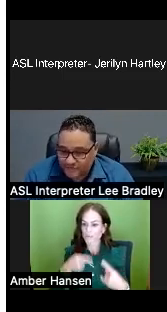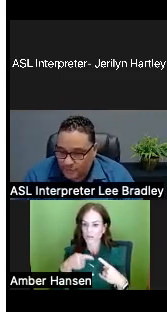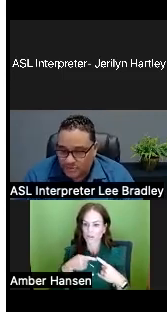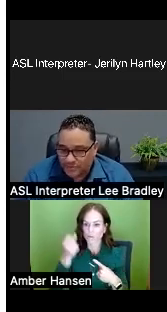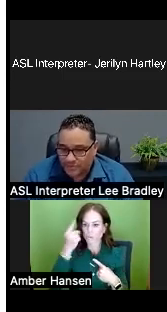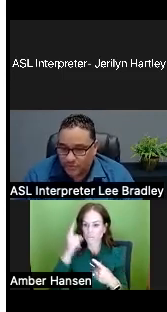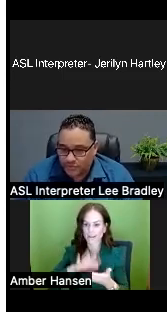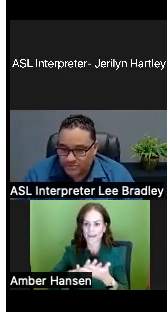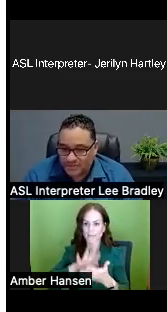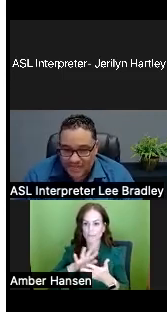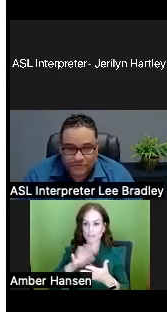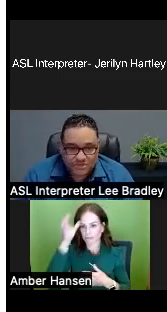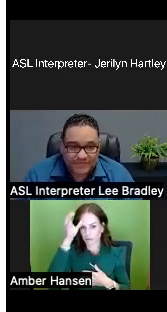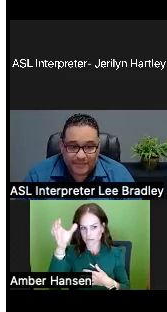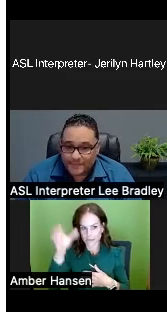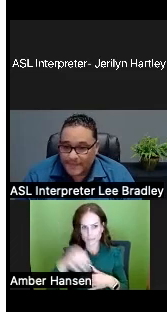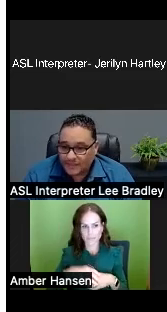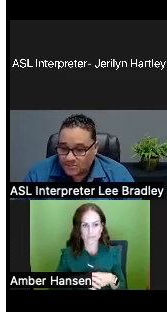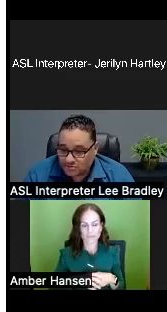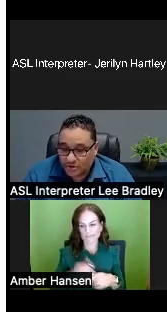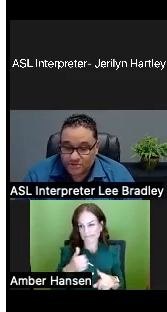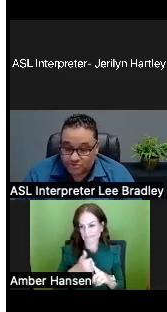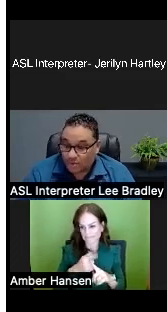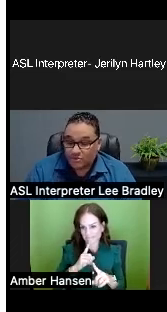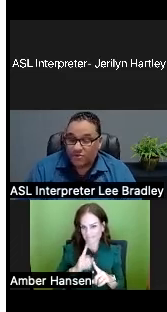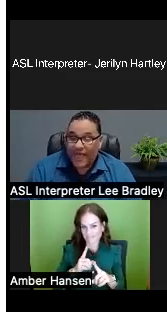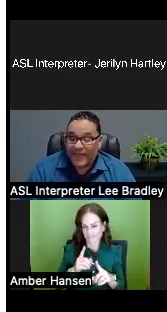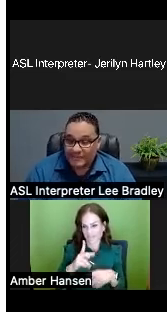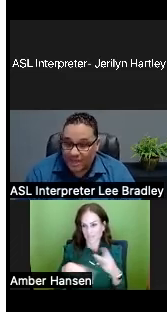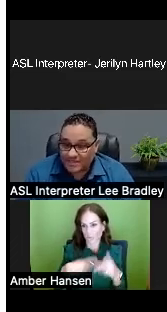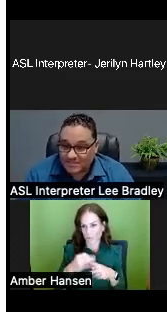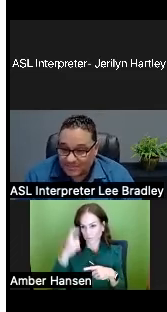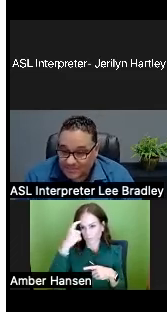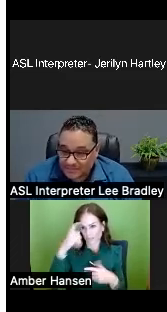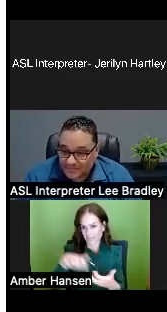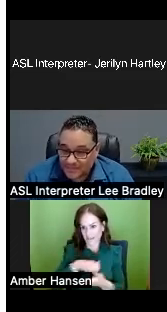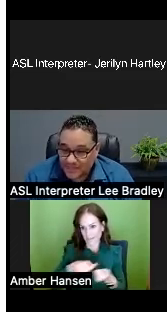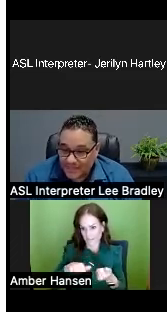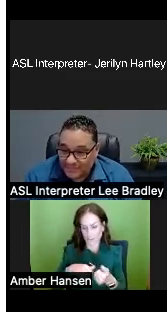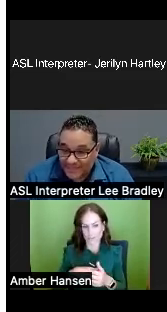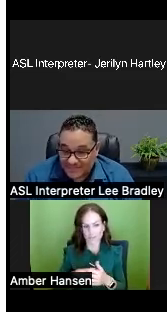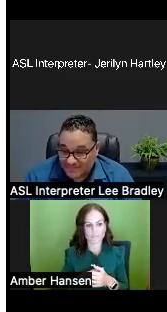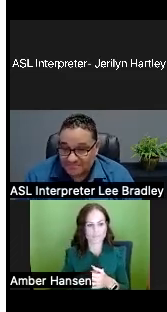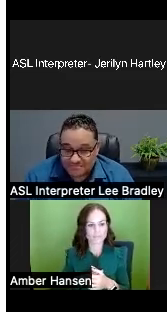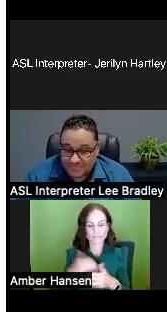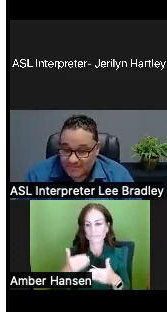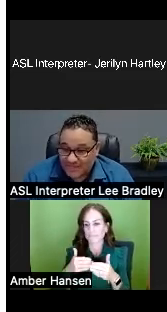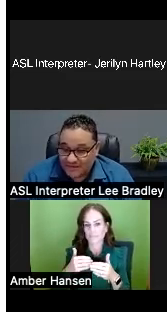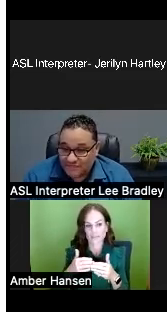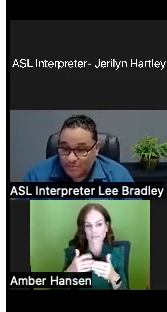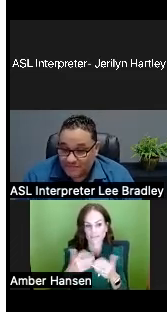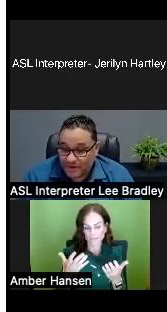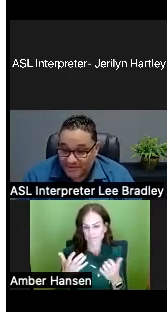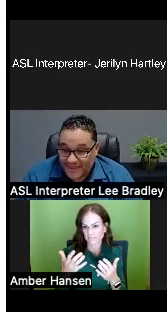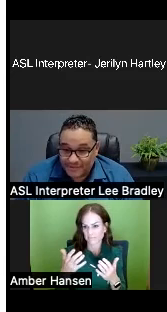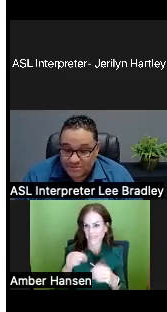not fluent with the words, the language, and they struggle to learn academic concepts And that's indeed a